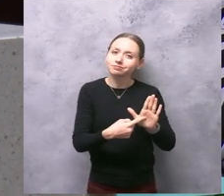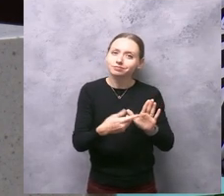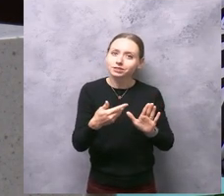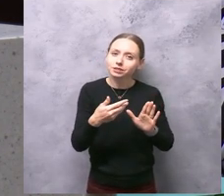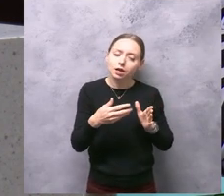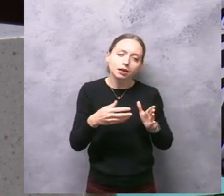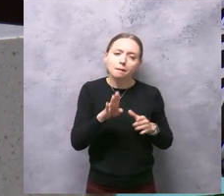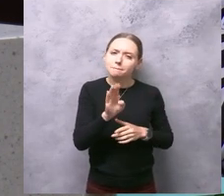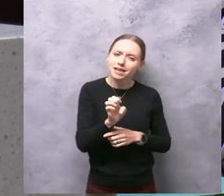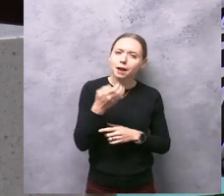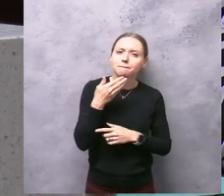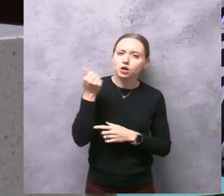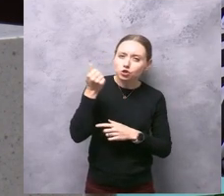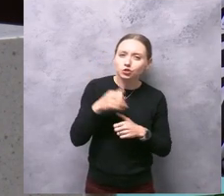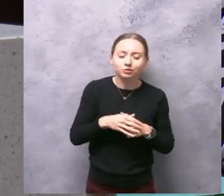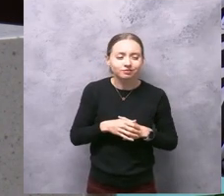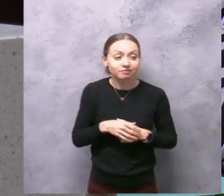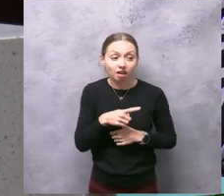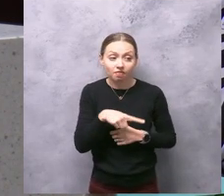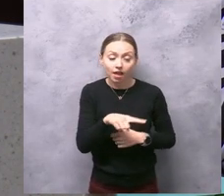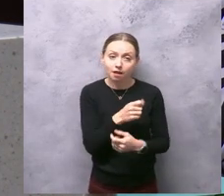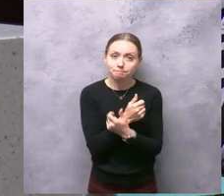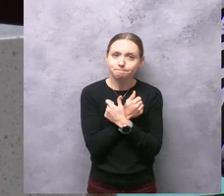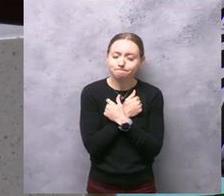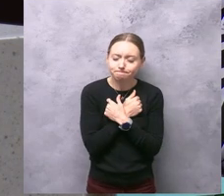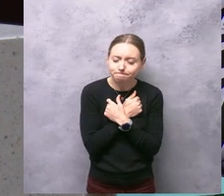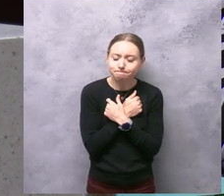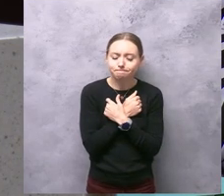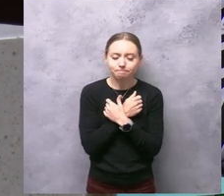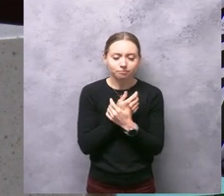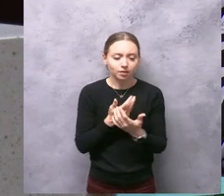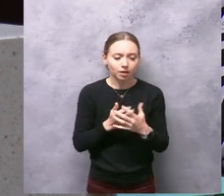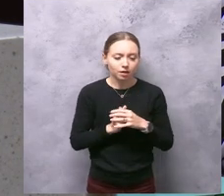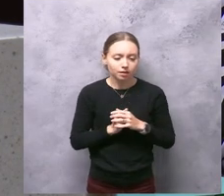also love to